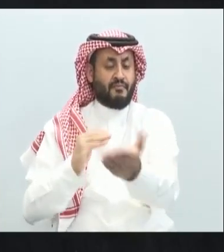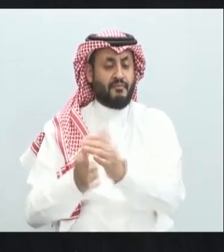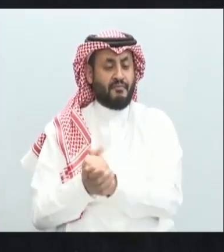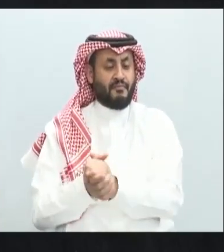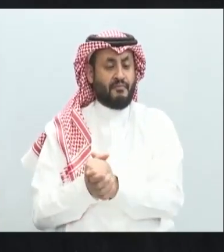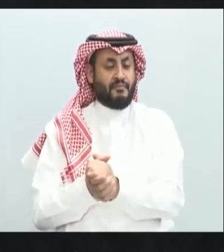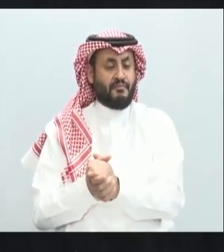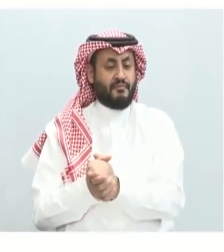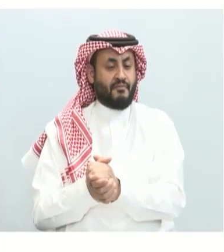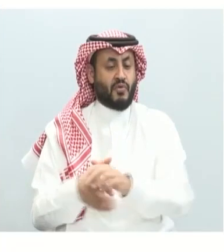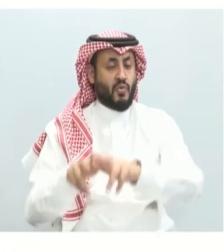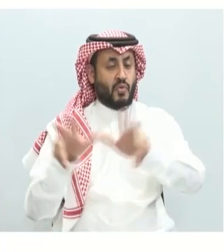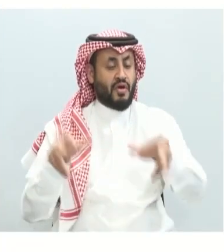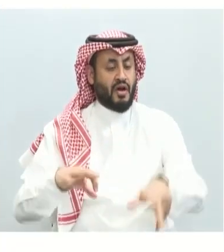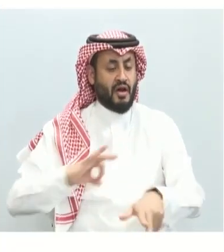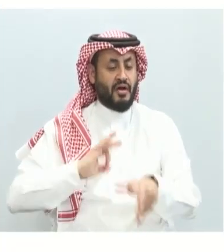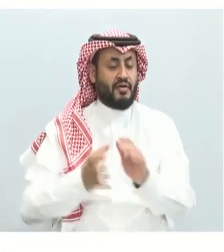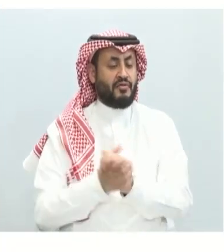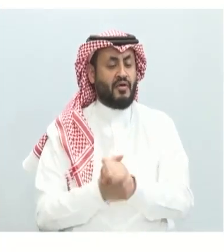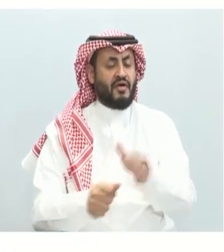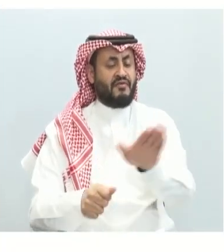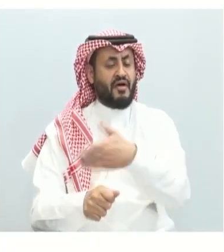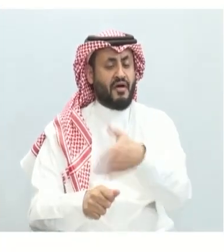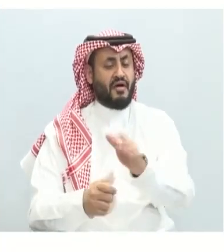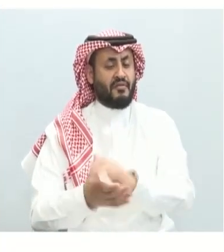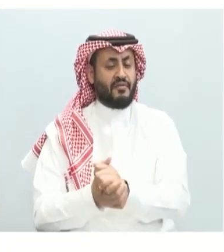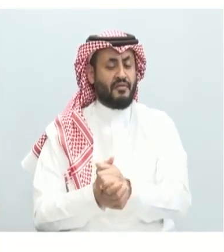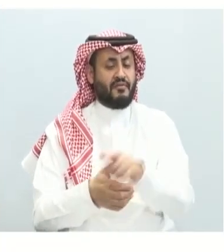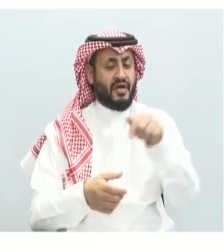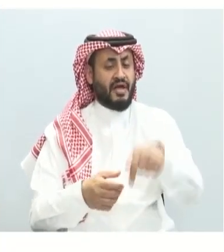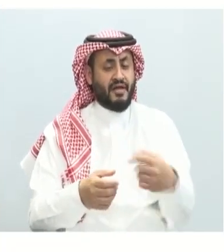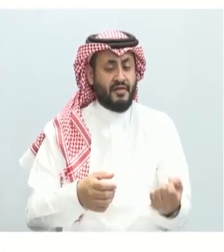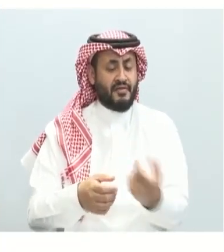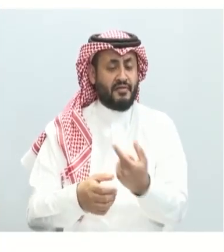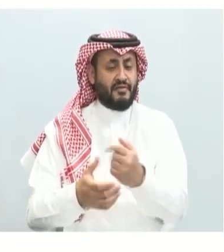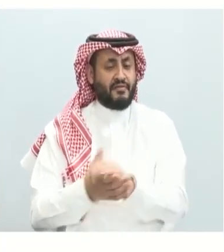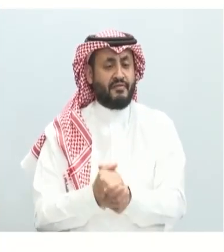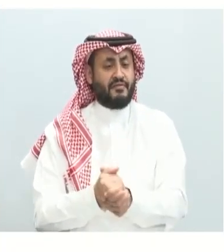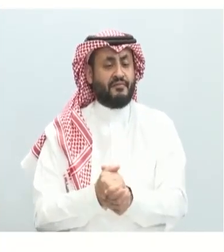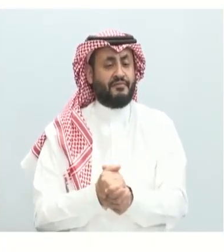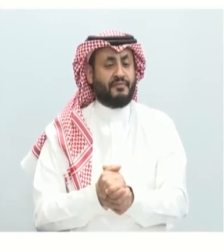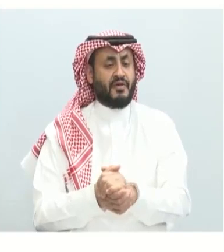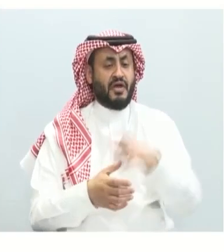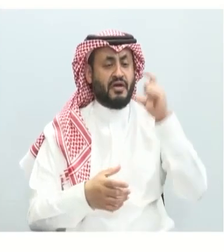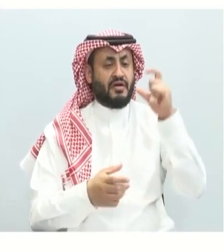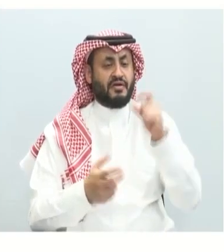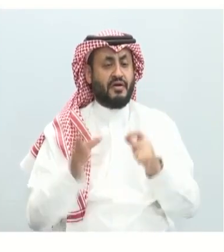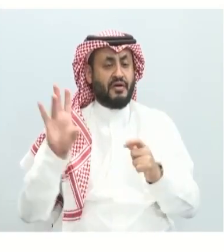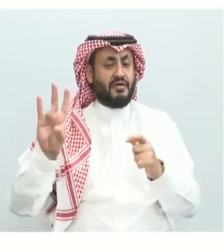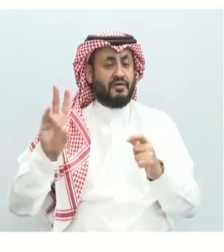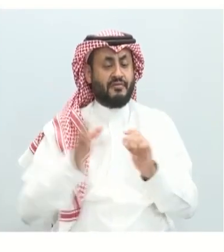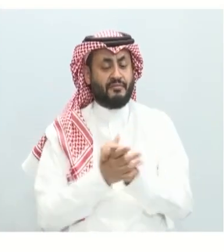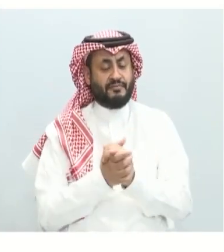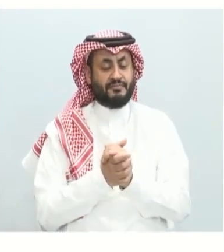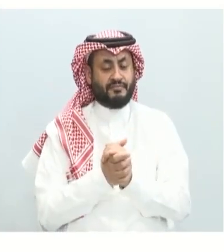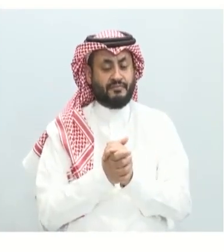one, which is, we like to have barbecues in our garden in June. We